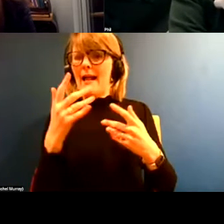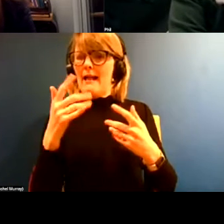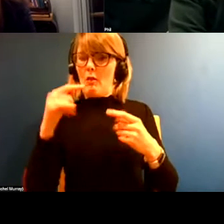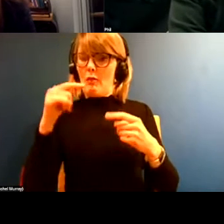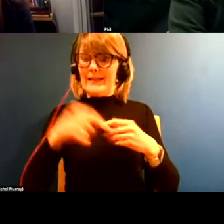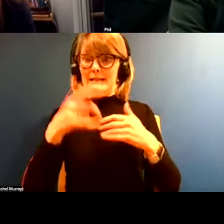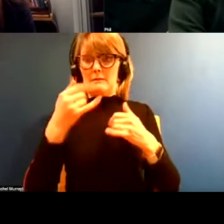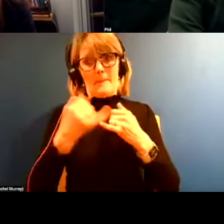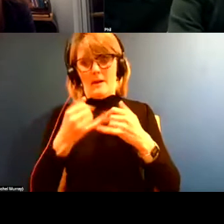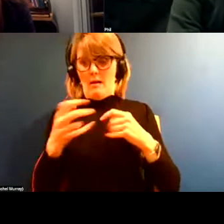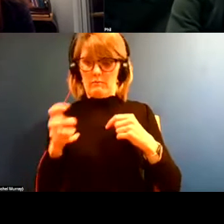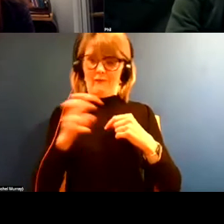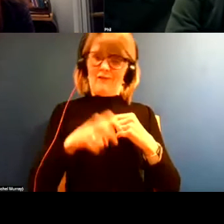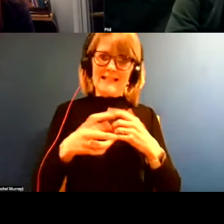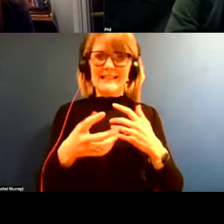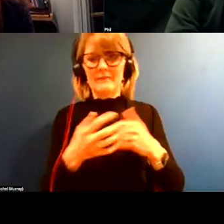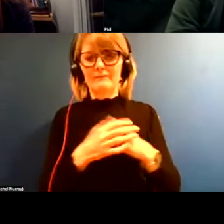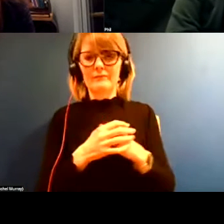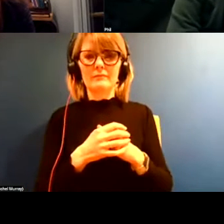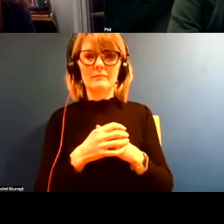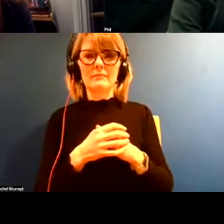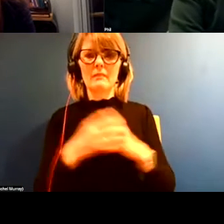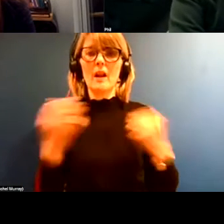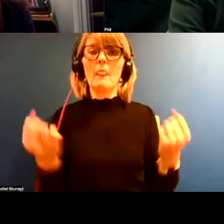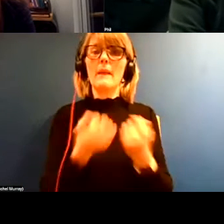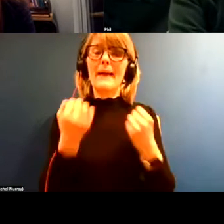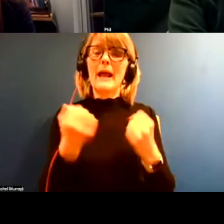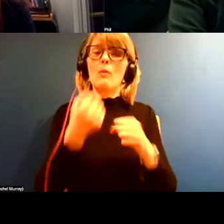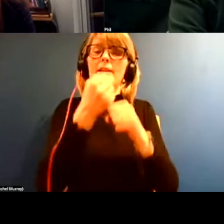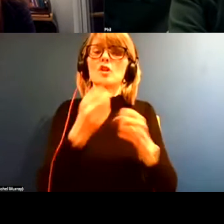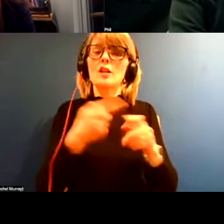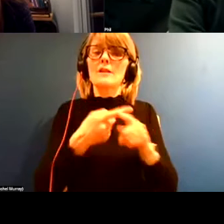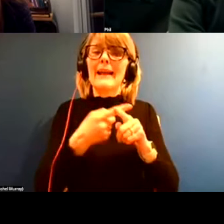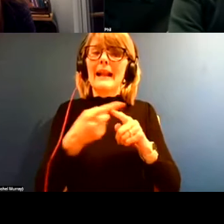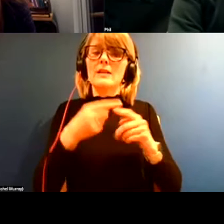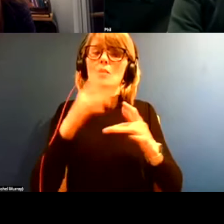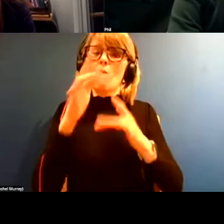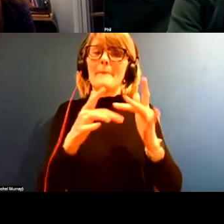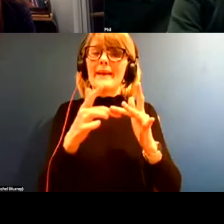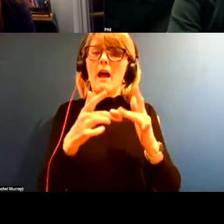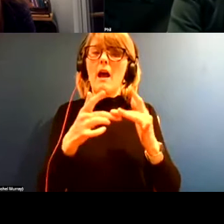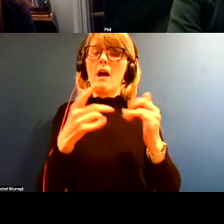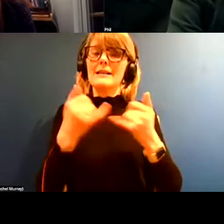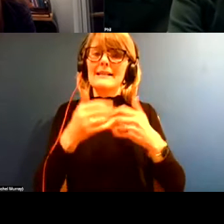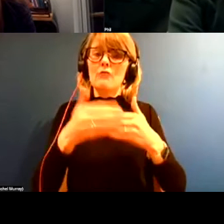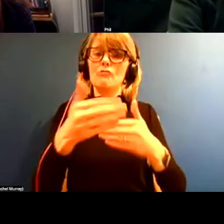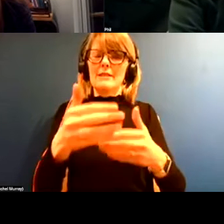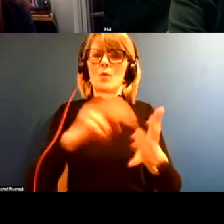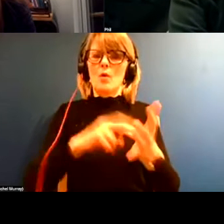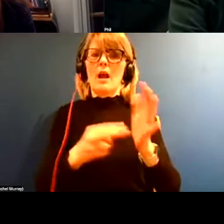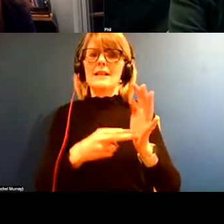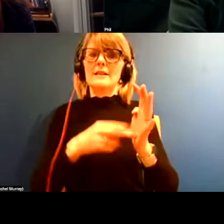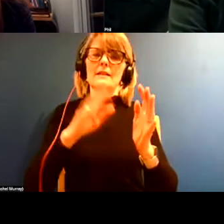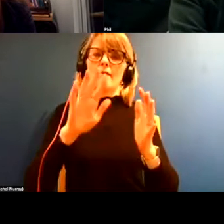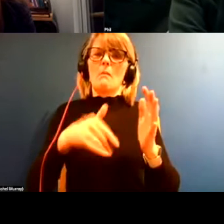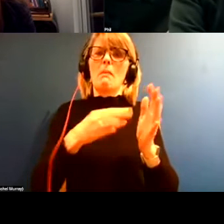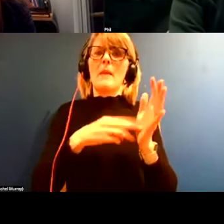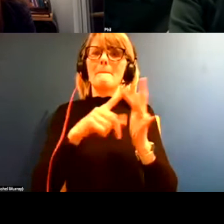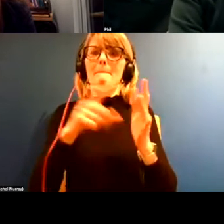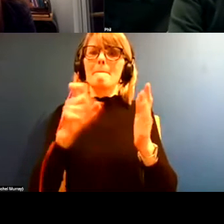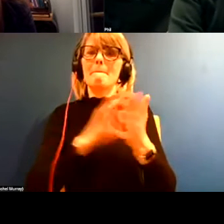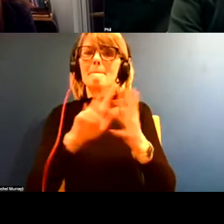picture. The Power in the Church of England webinar series has been organised by the Michael Ramsey Centre for Anglican Studies